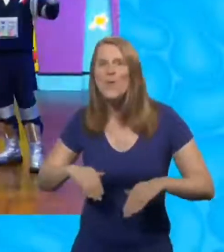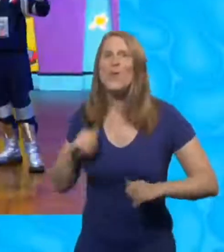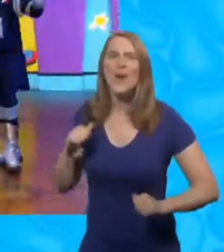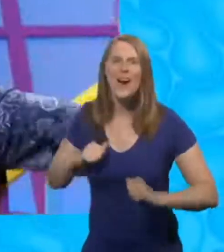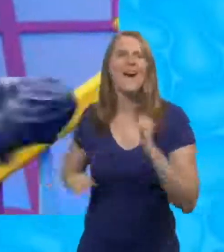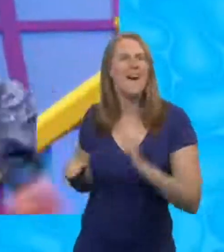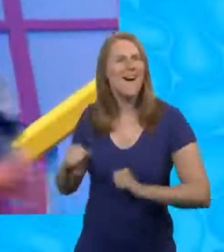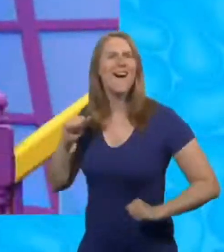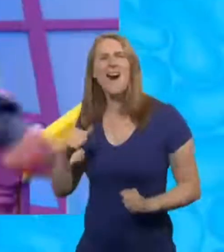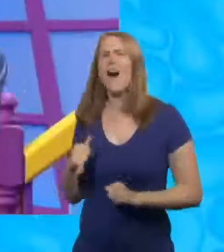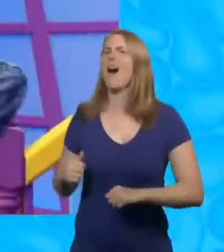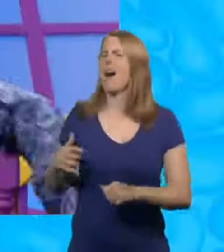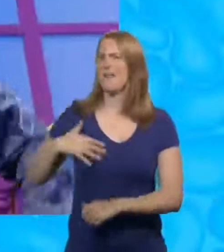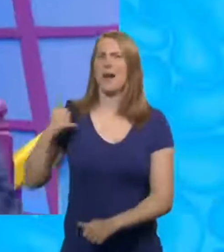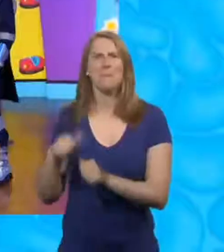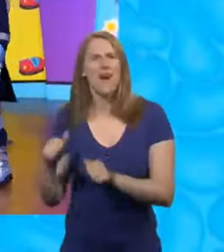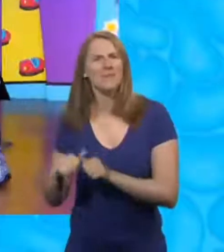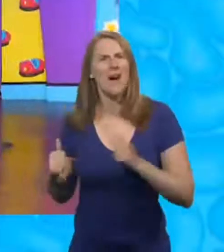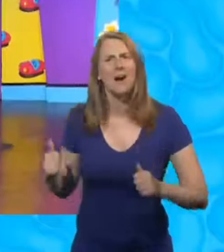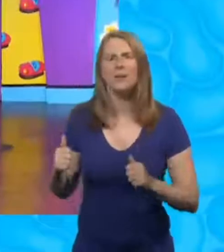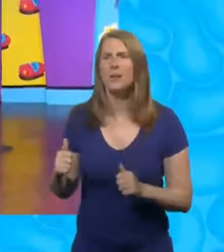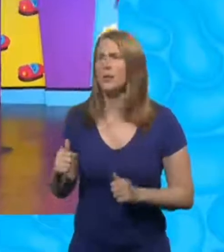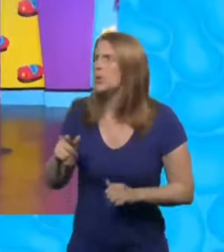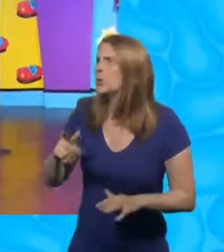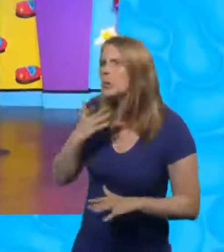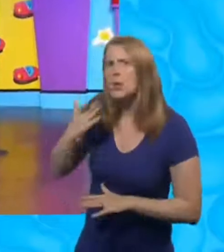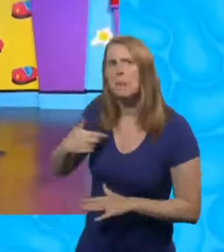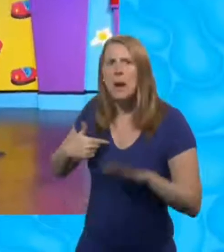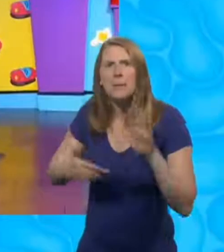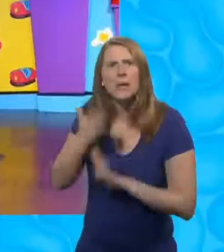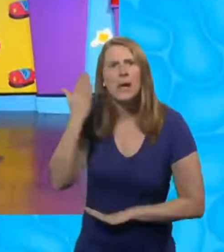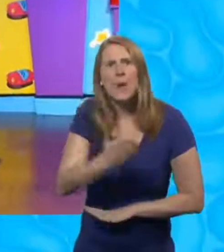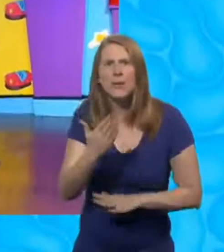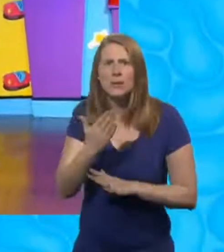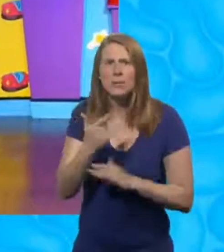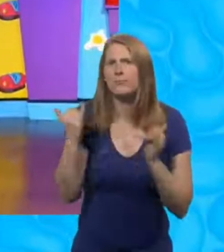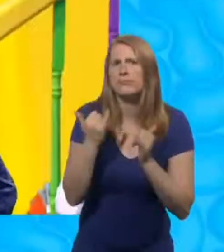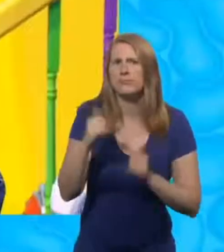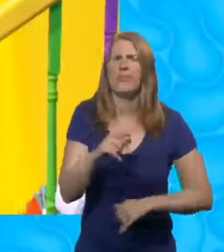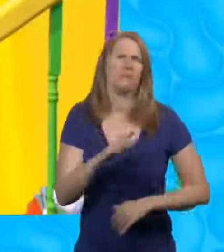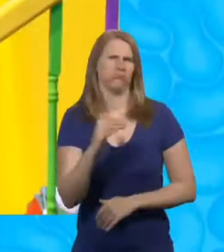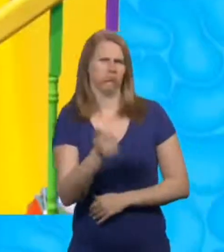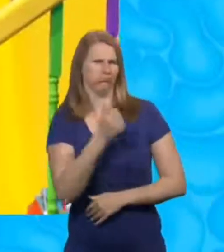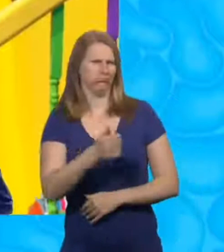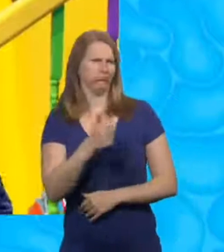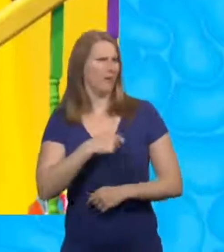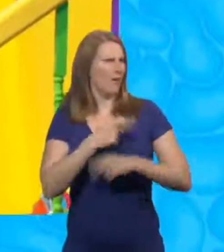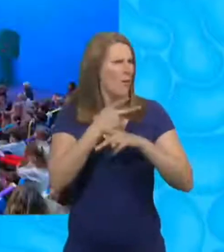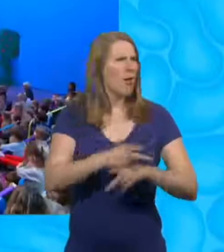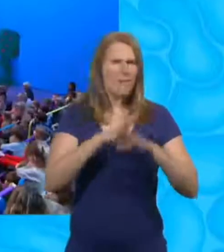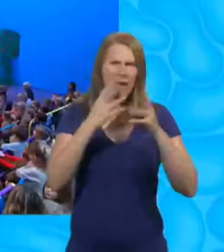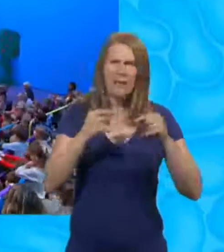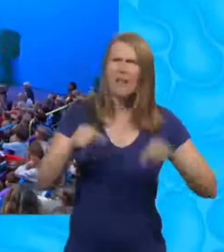I'm feeling better already. But, sir, are you sure you don't mind me going to the robot ball? Of course not. We can look after everything here,